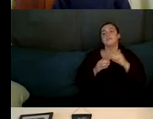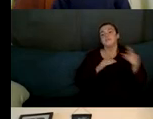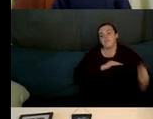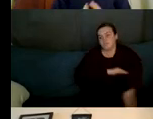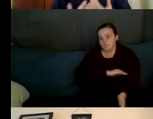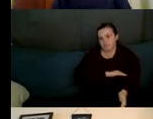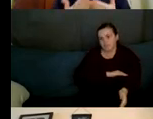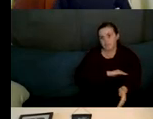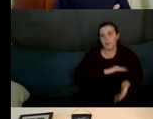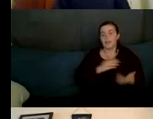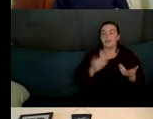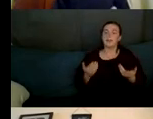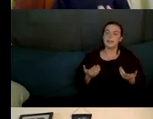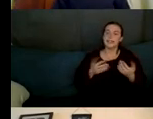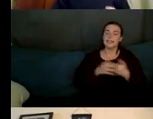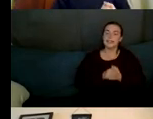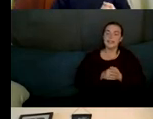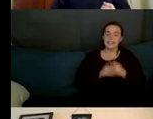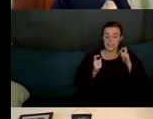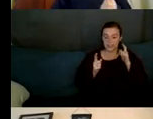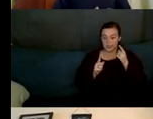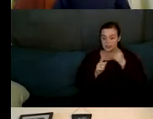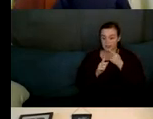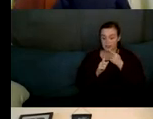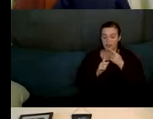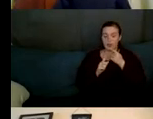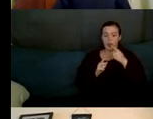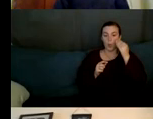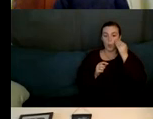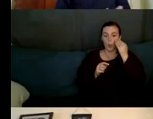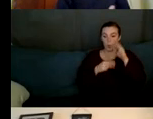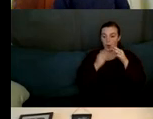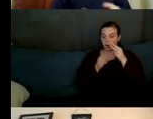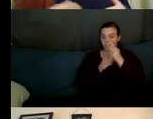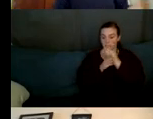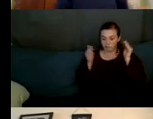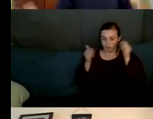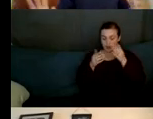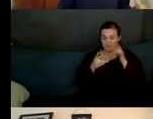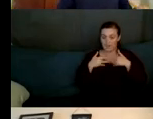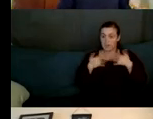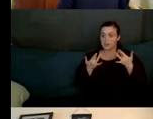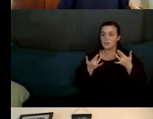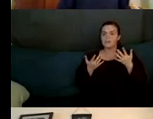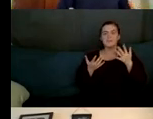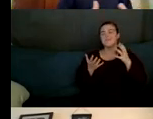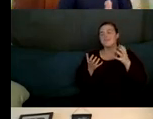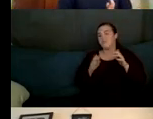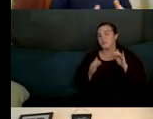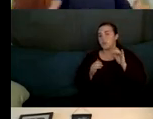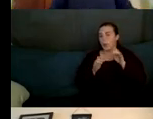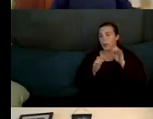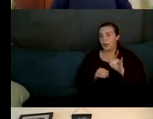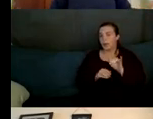For a specifically known world focused event, we didn't want to do that. So what we did was we took the 40 classes that we had and